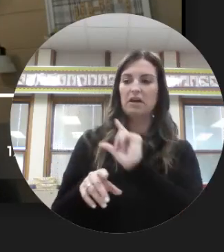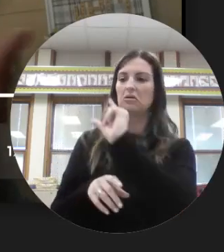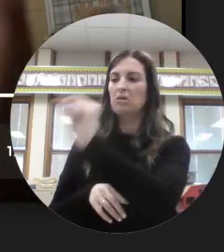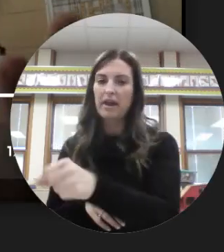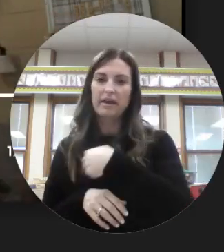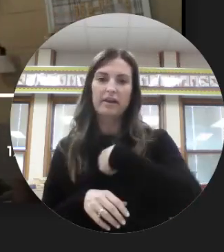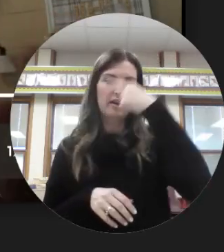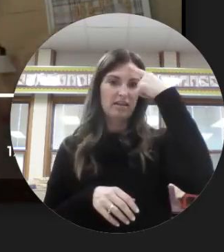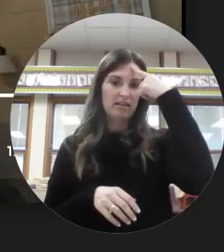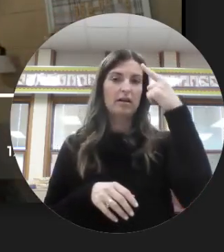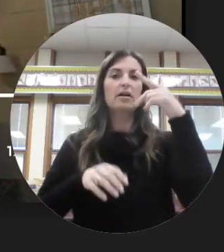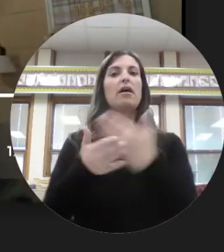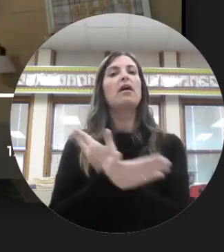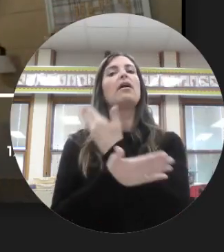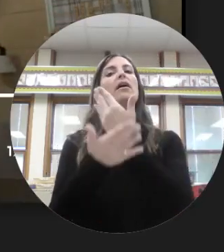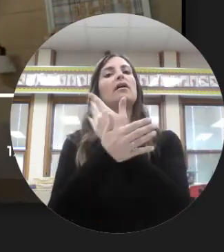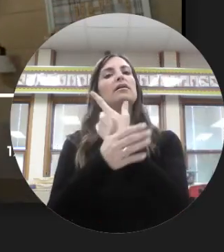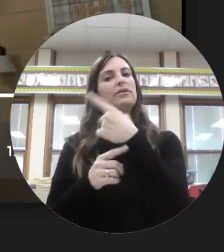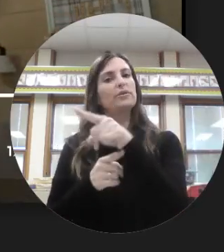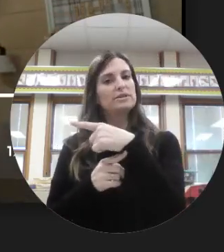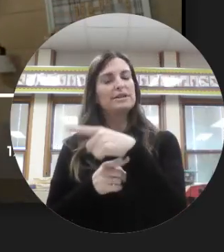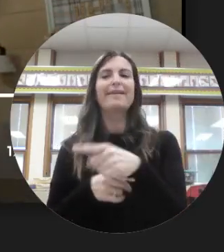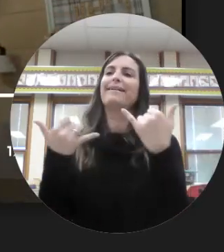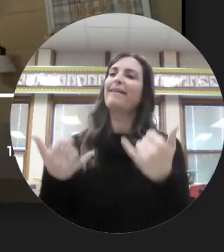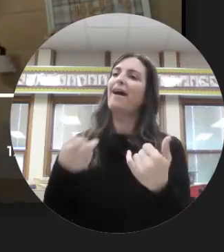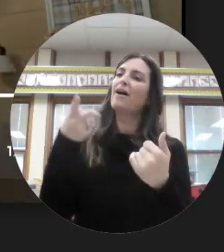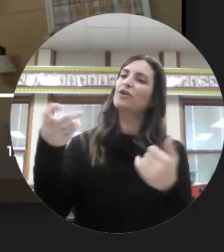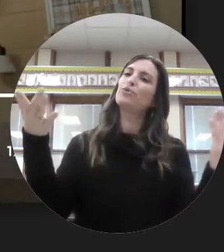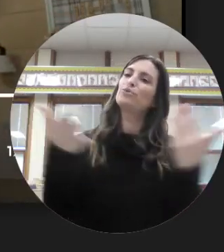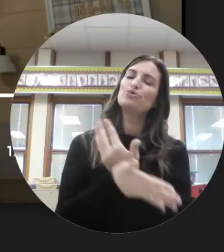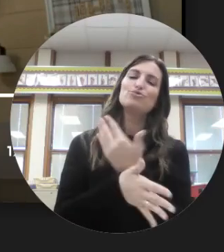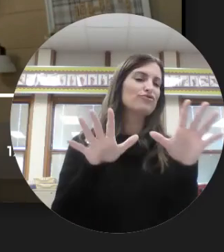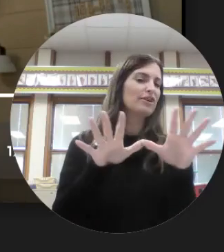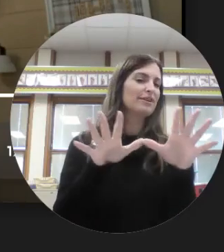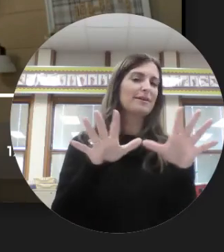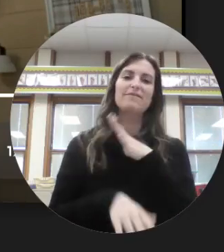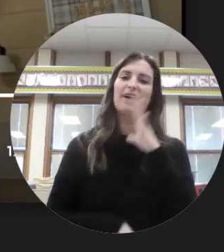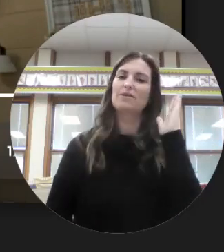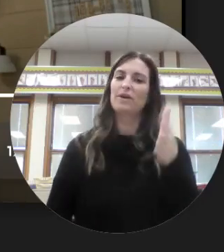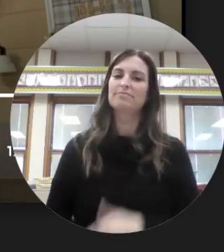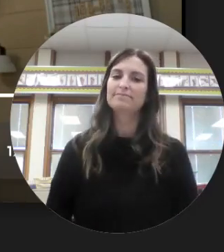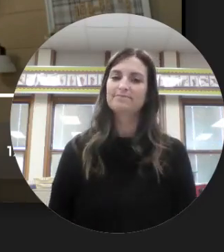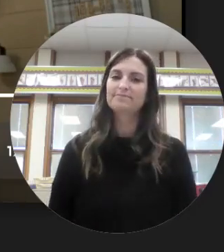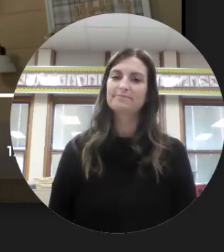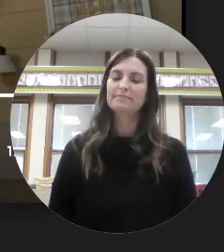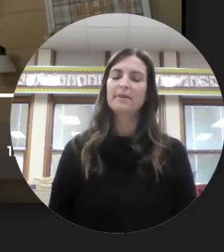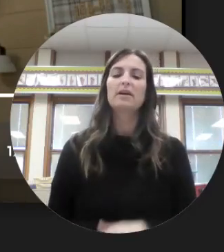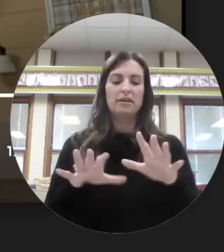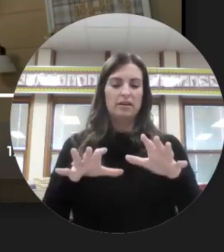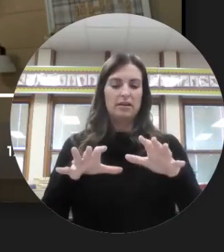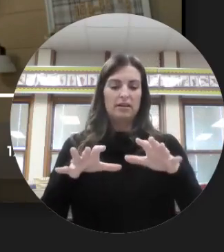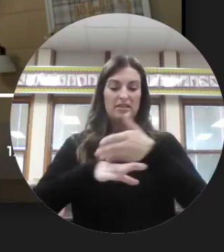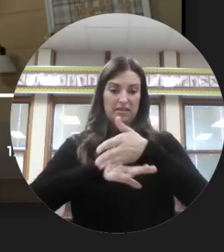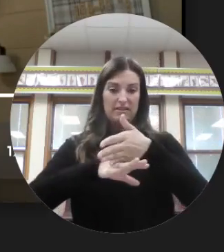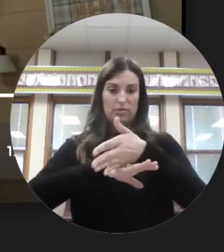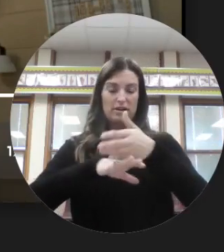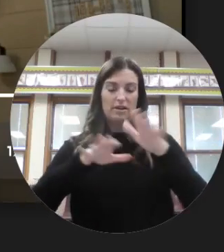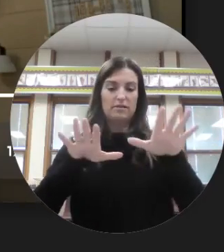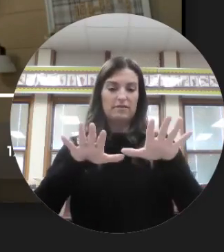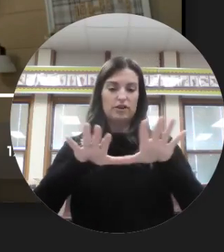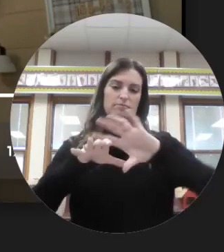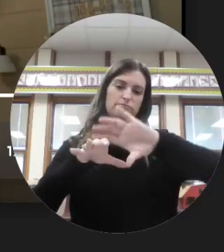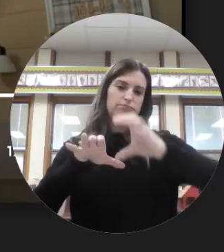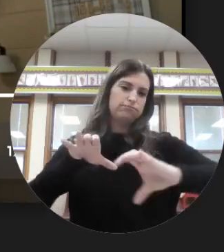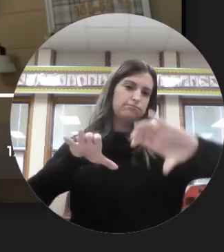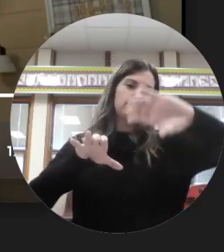that lizard got a new tail, and now Roz is going to get a new foot and everything will be fine. The wooden foot took shape, and before long Mr. Beaver was